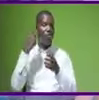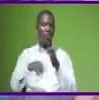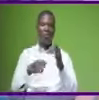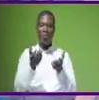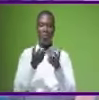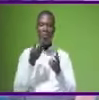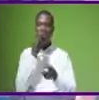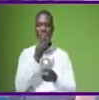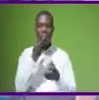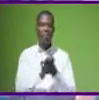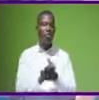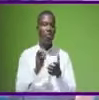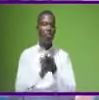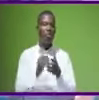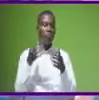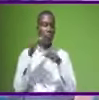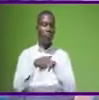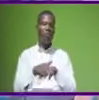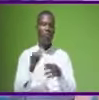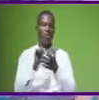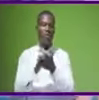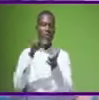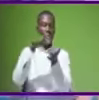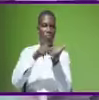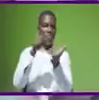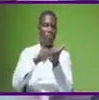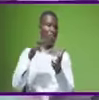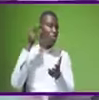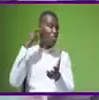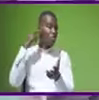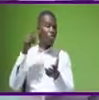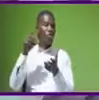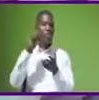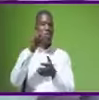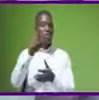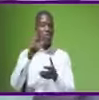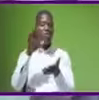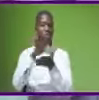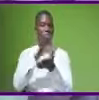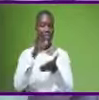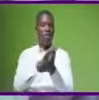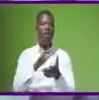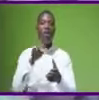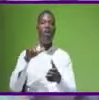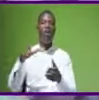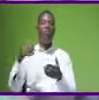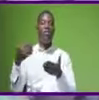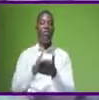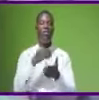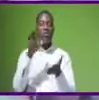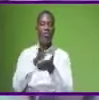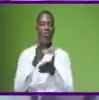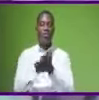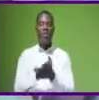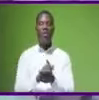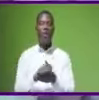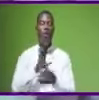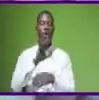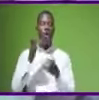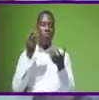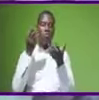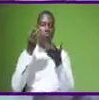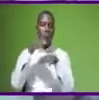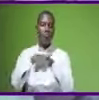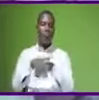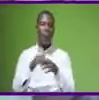tumiaka including the press radio station ne papers ana FM for so eka hon. Yes. Now